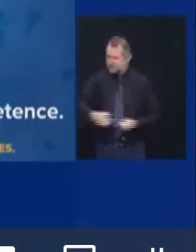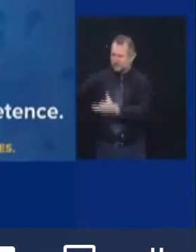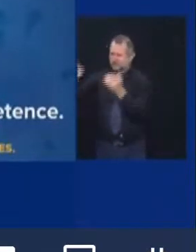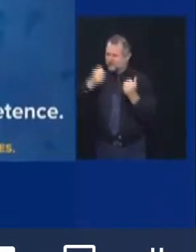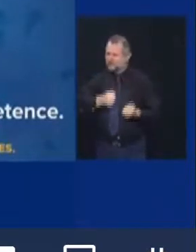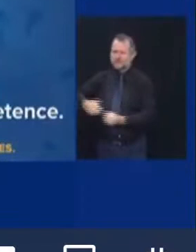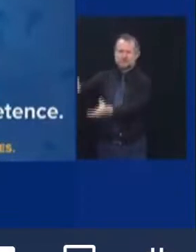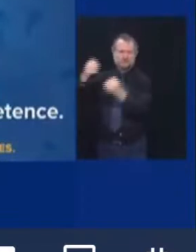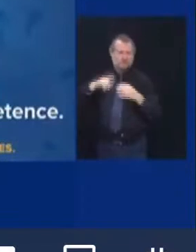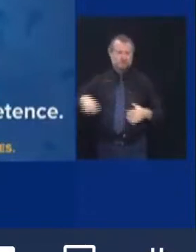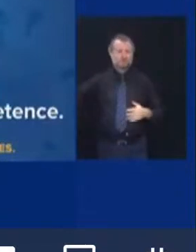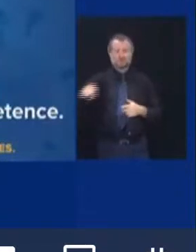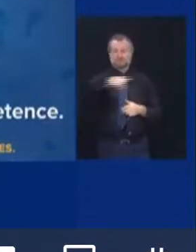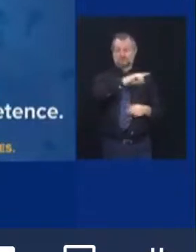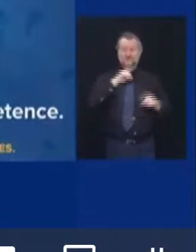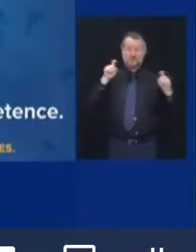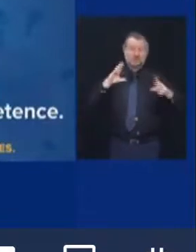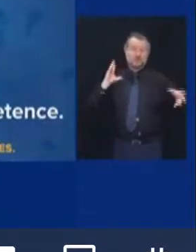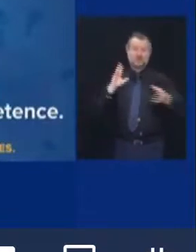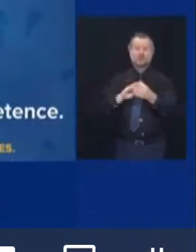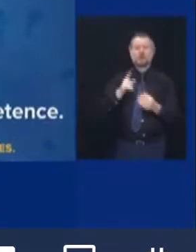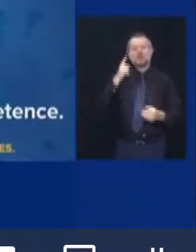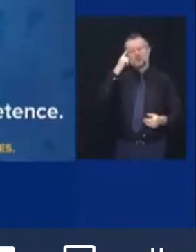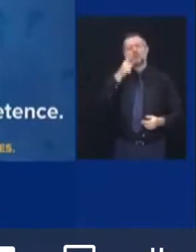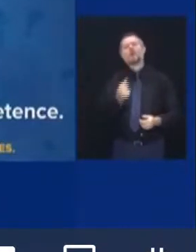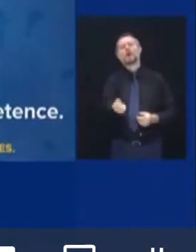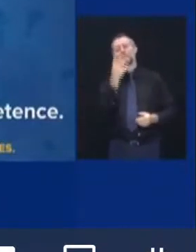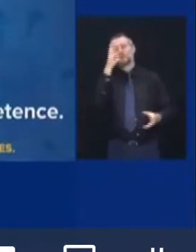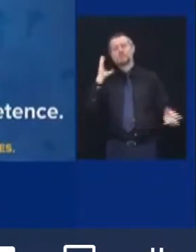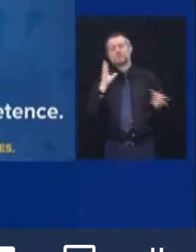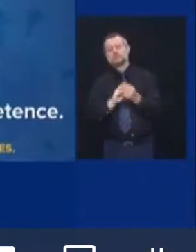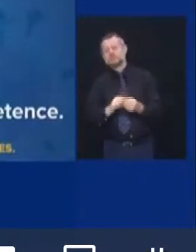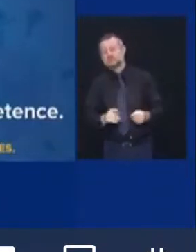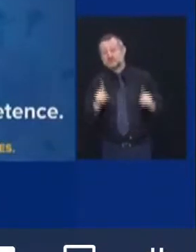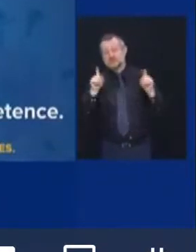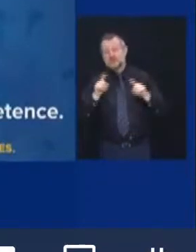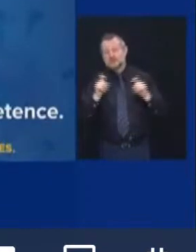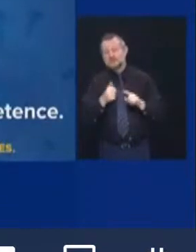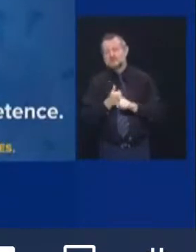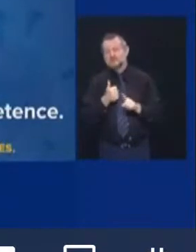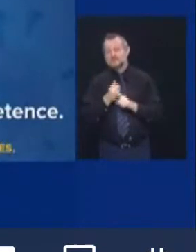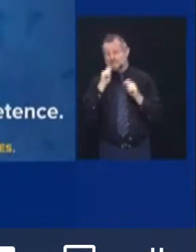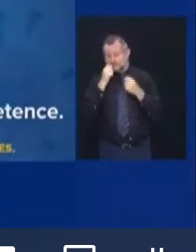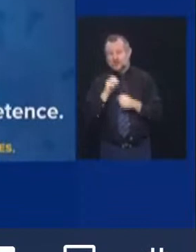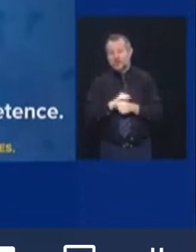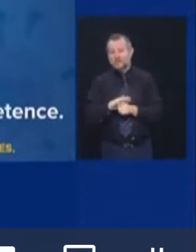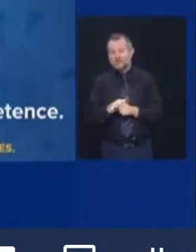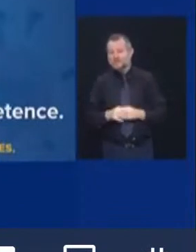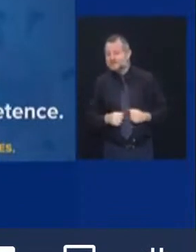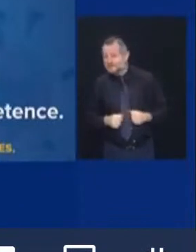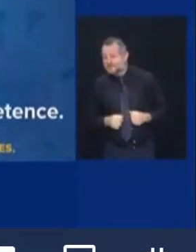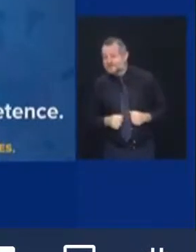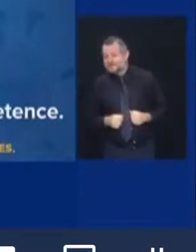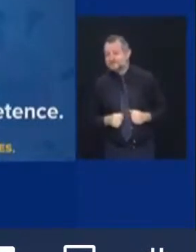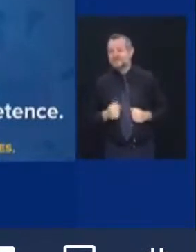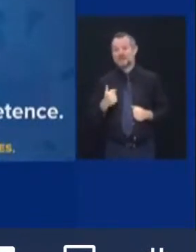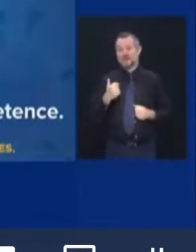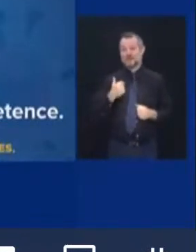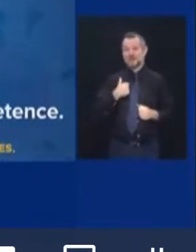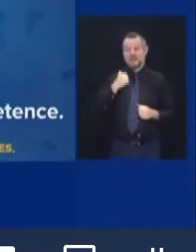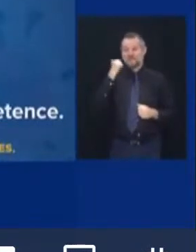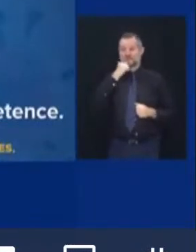to date when you add it all up? All right? I've done nothing for 7 months except